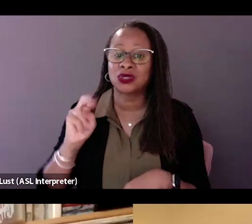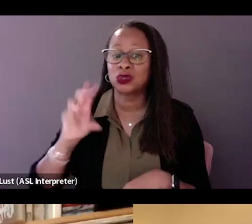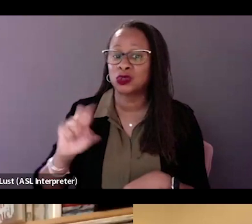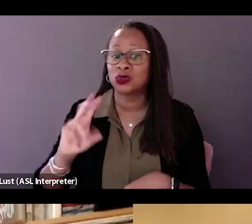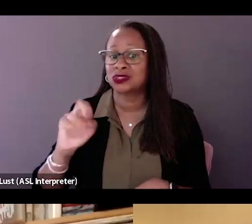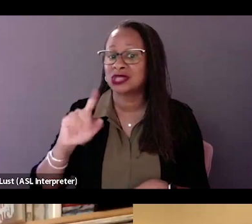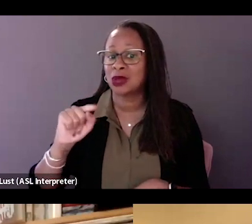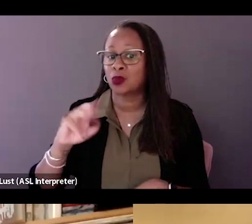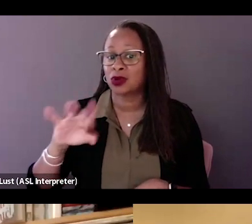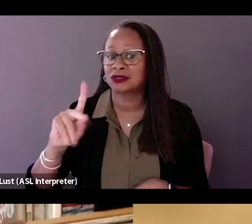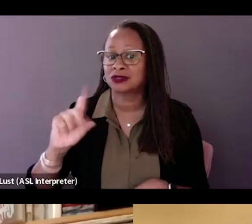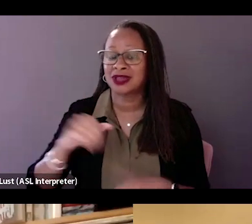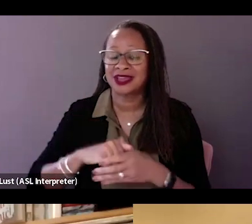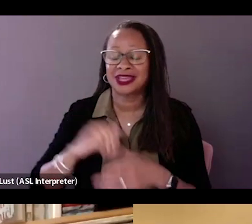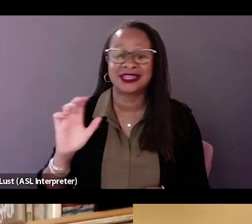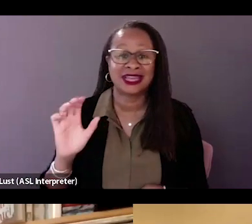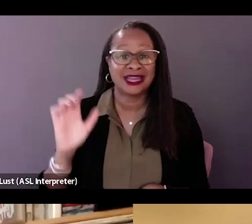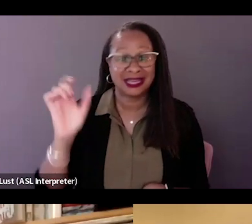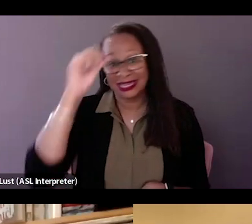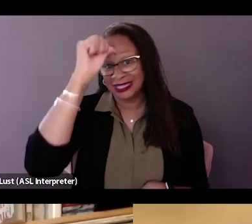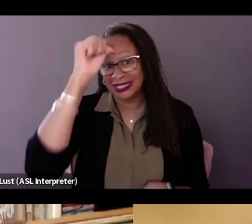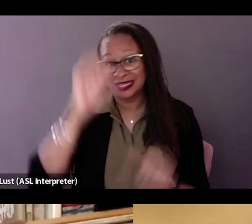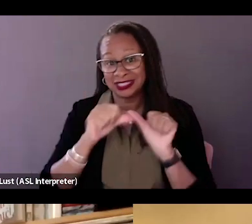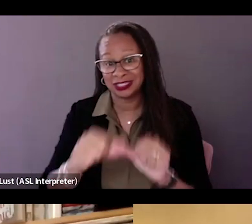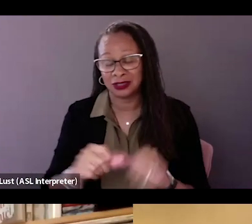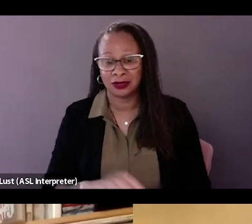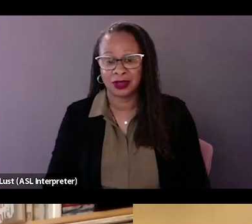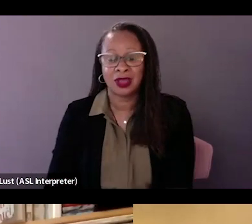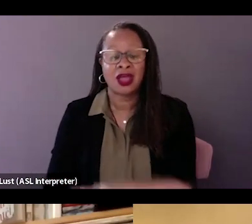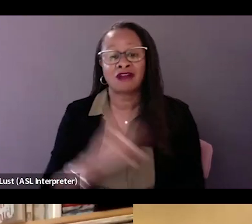for sure. Ravish, though, continues to do what he believes in.